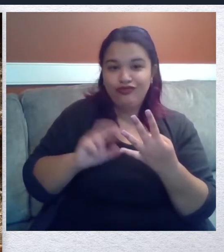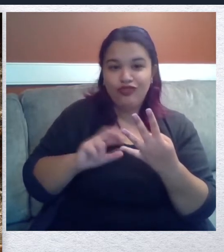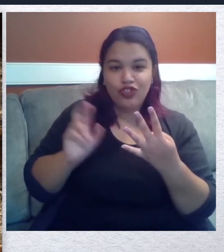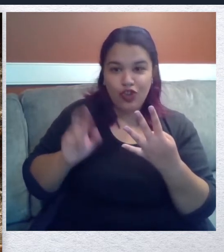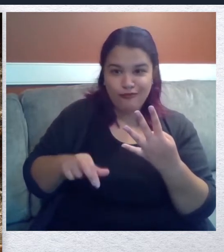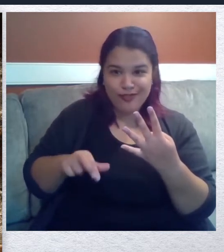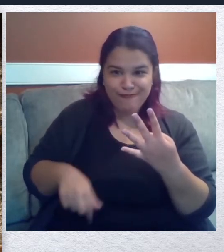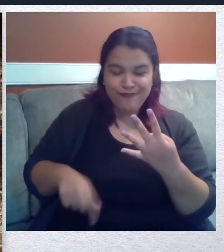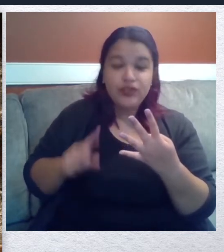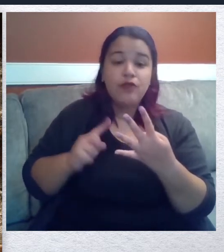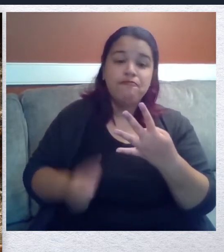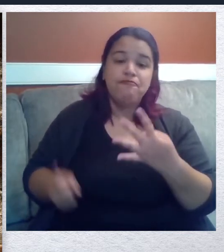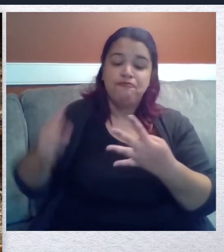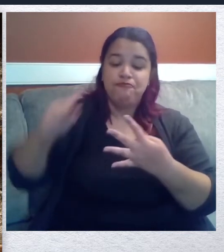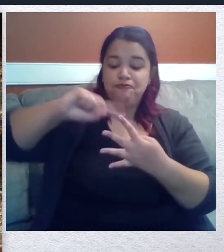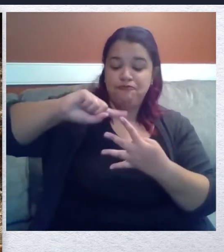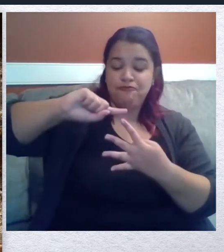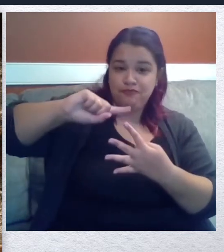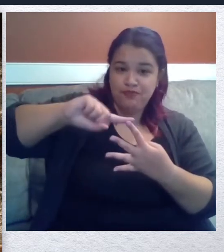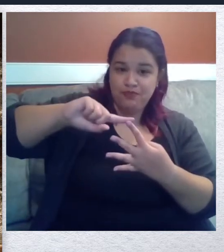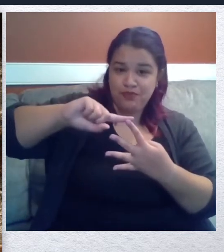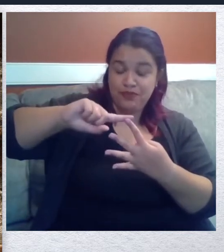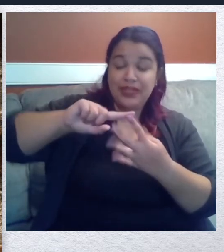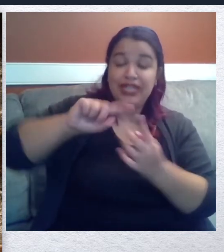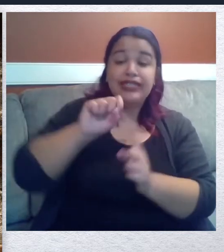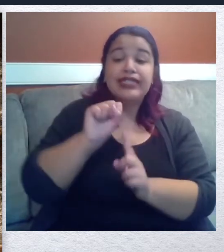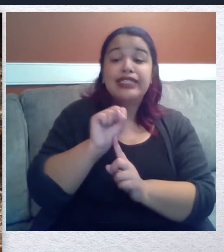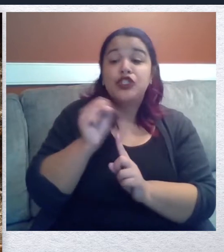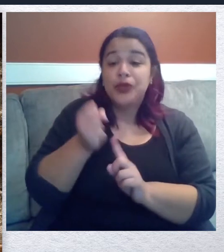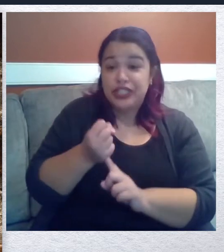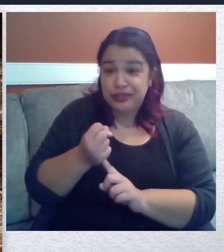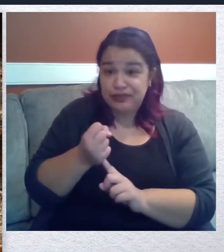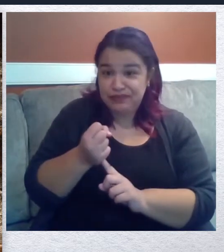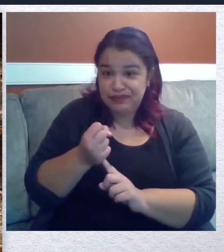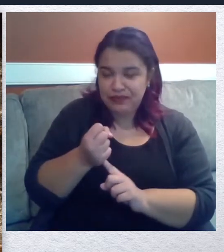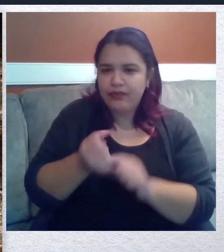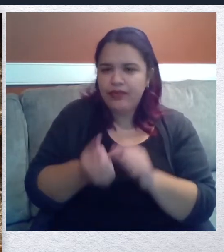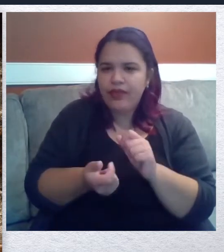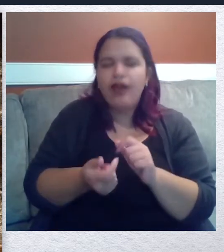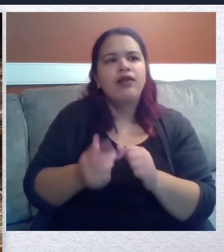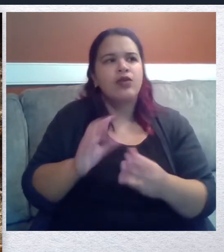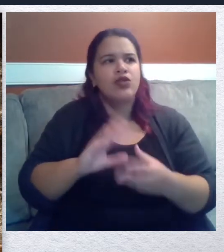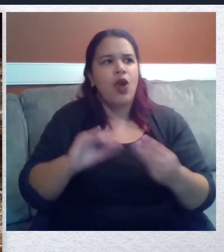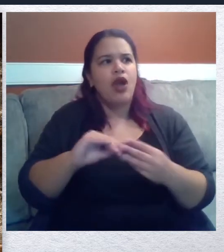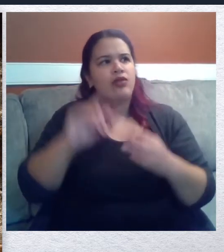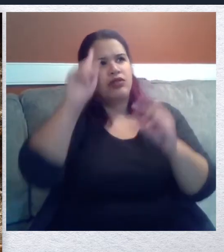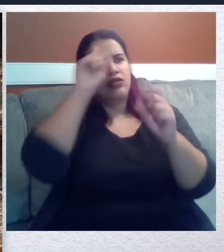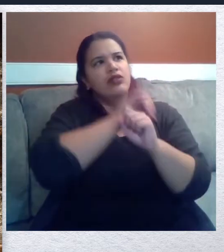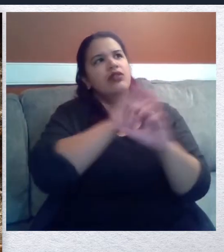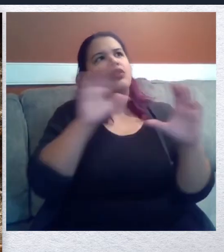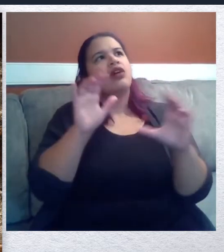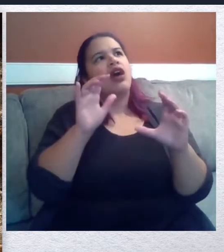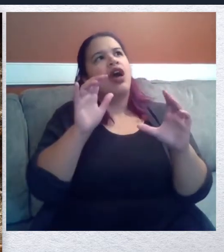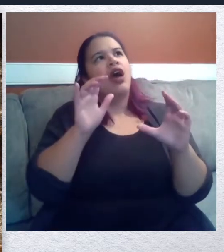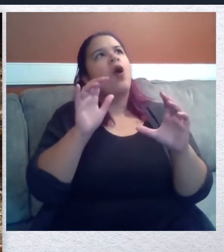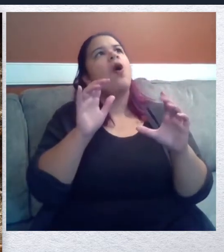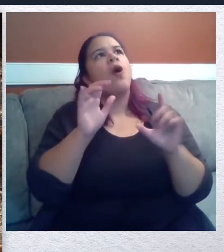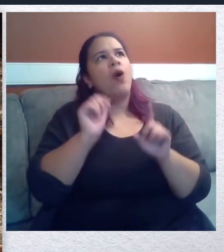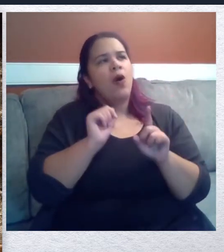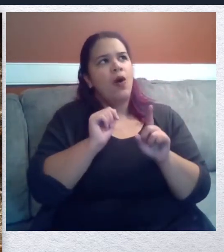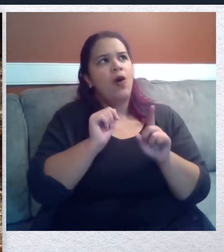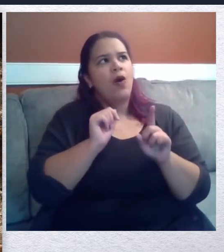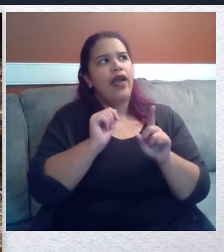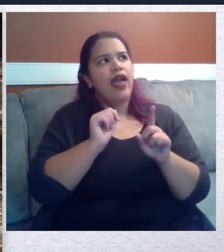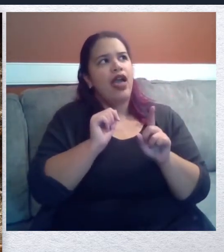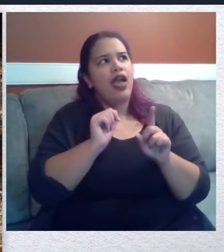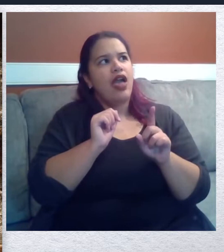to start, the situation sets the scene for the story. You want to describe a situation where you had to take action